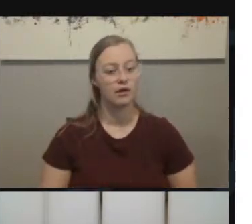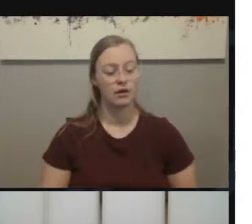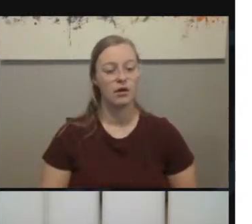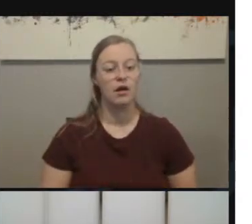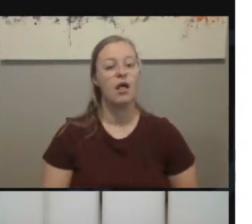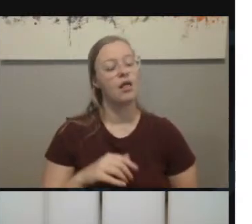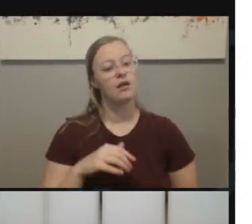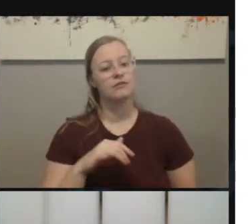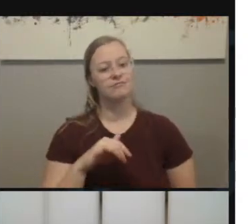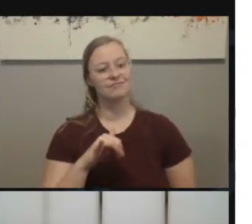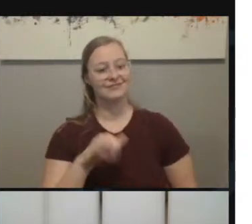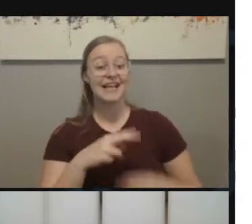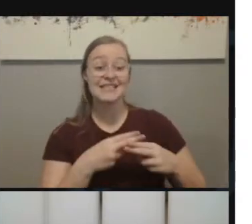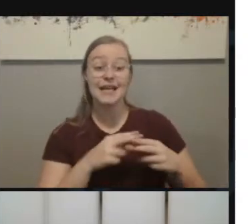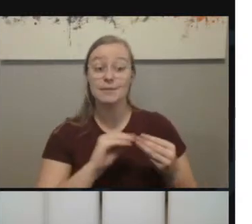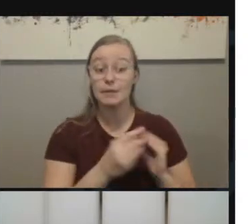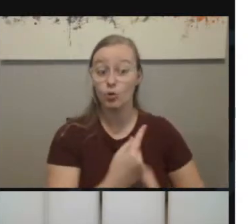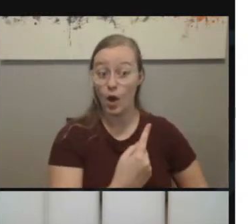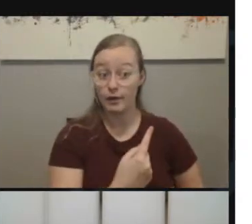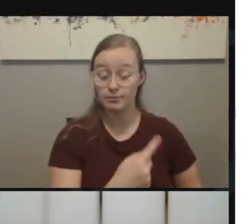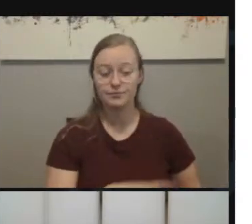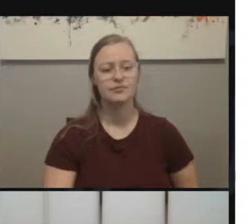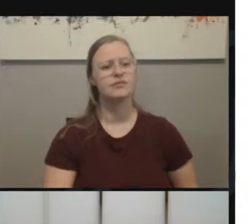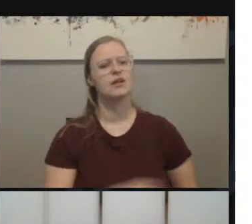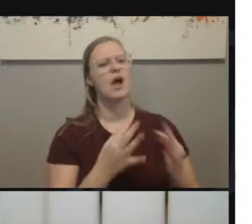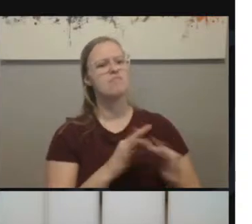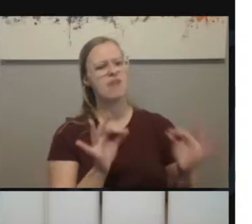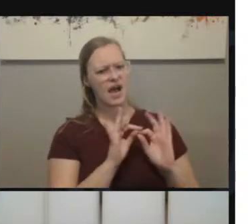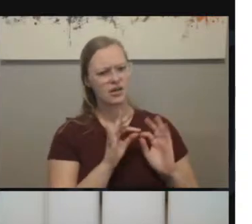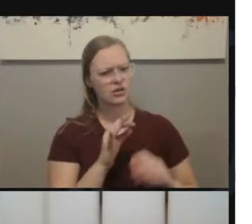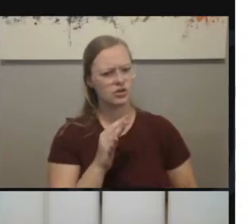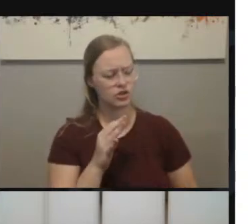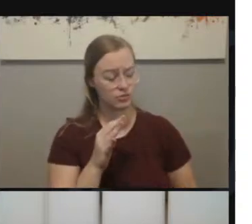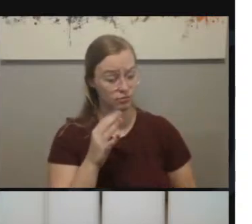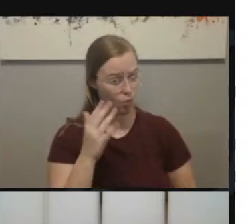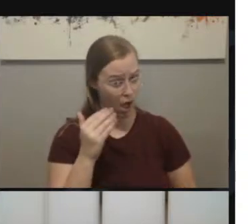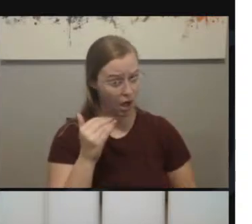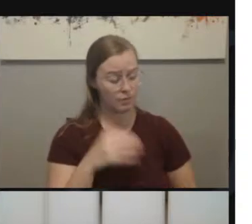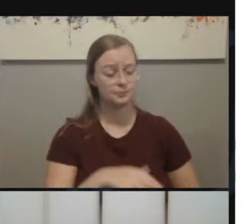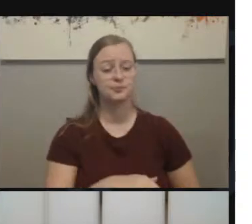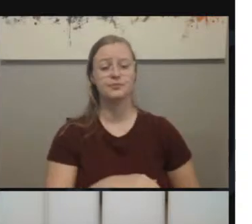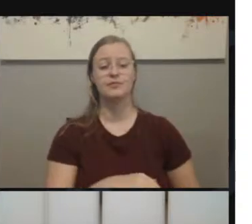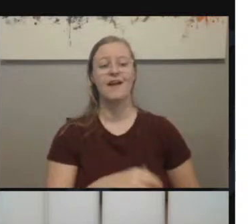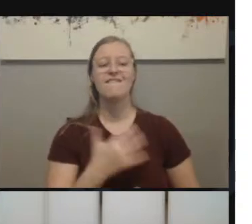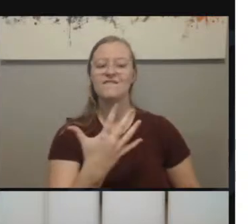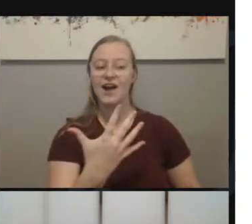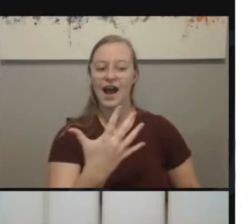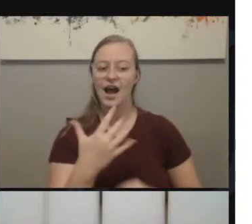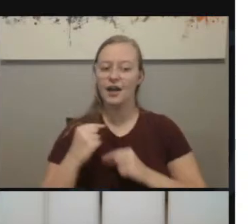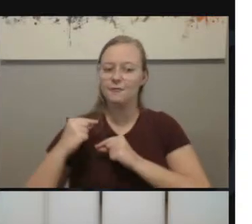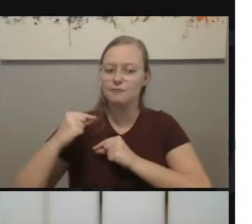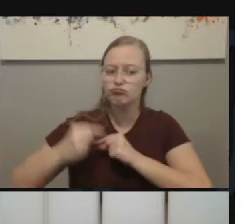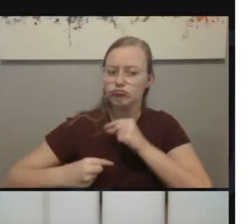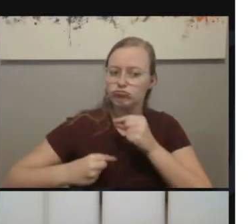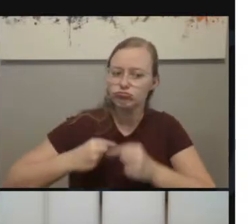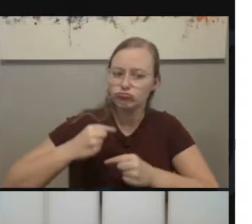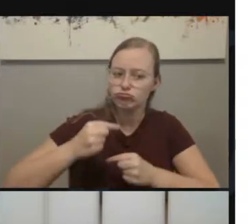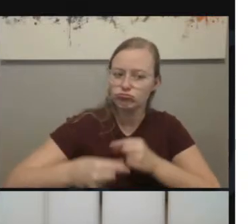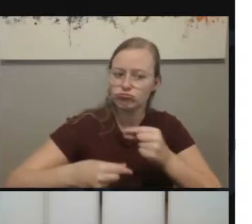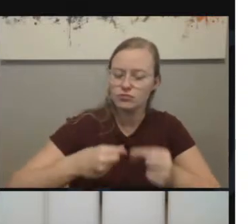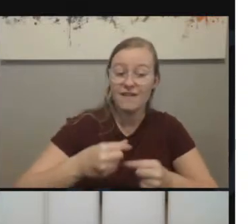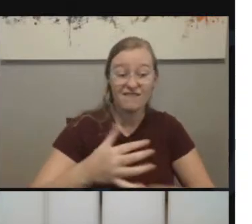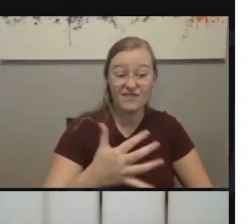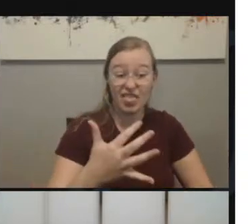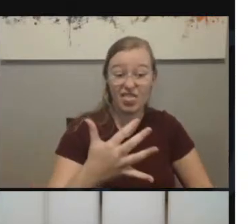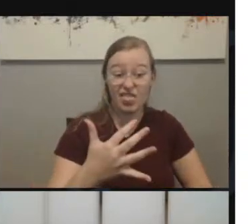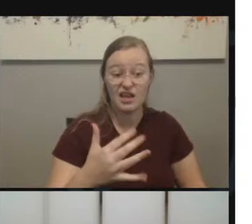That's name number 1. And it matters for us because 5 generations down the line, the